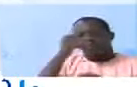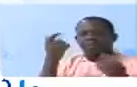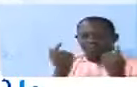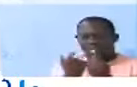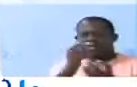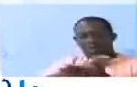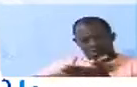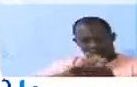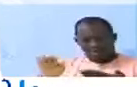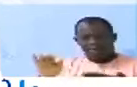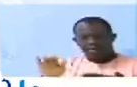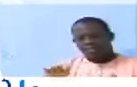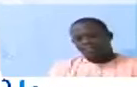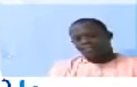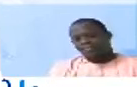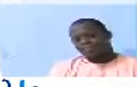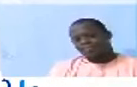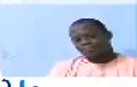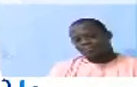clearly.